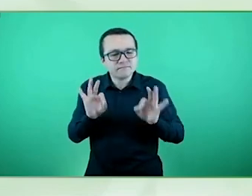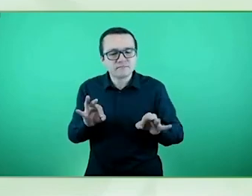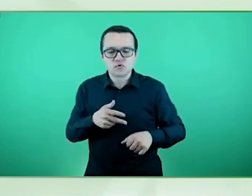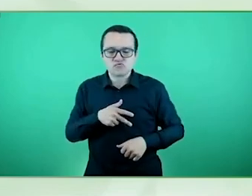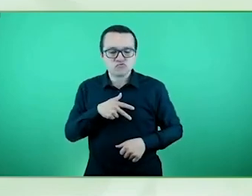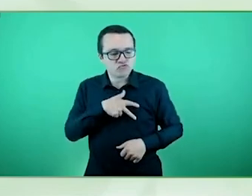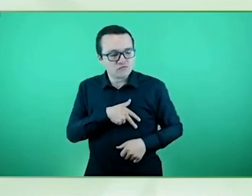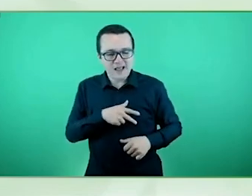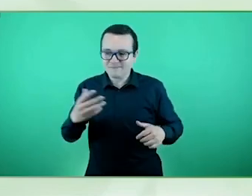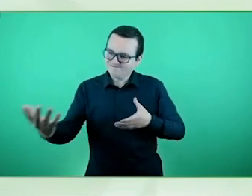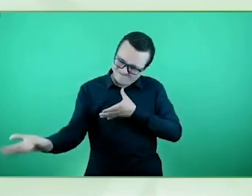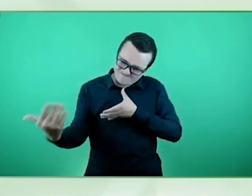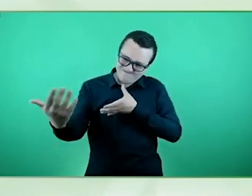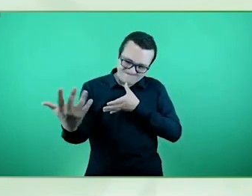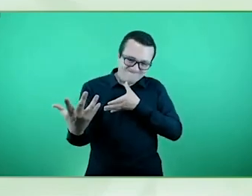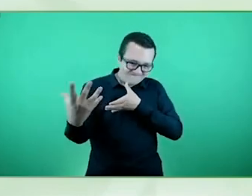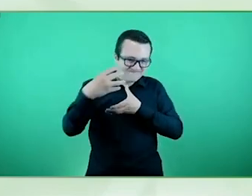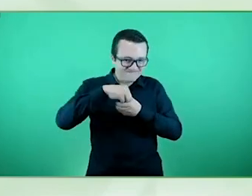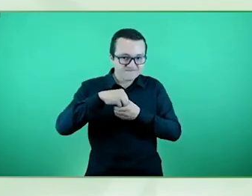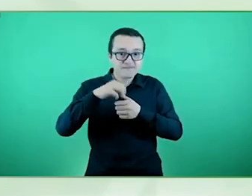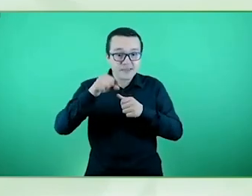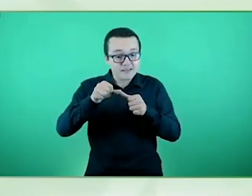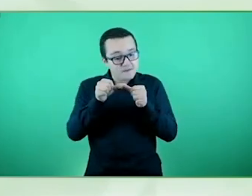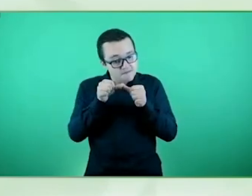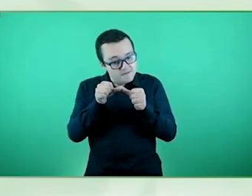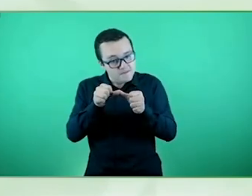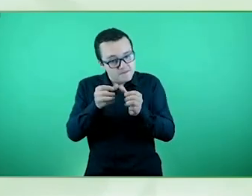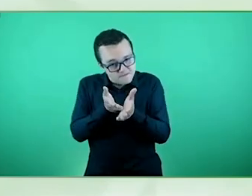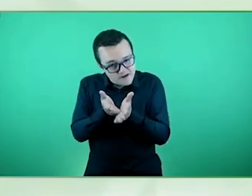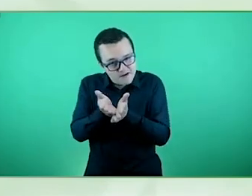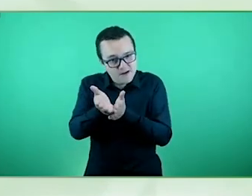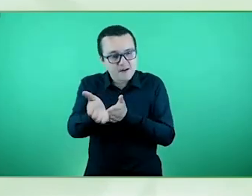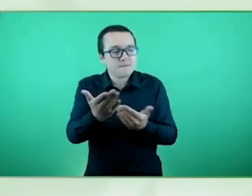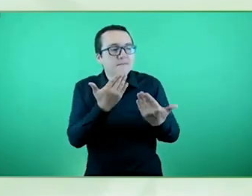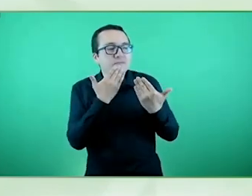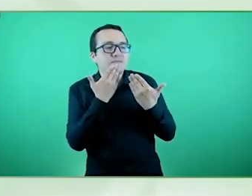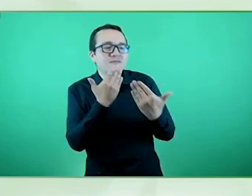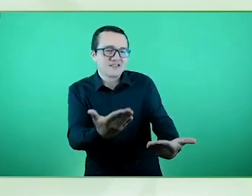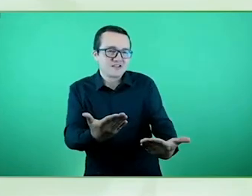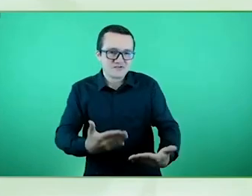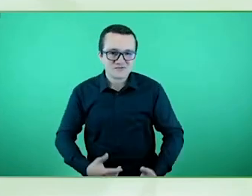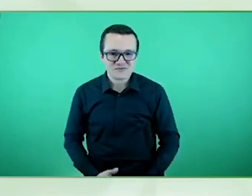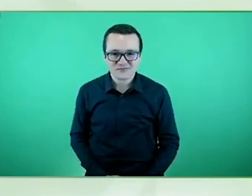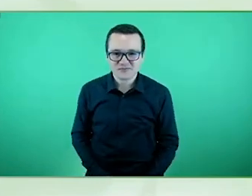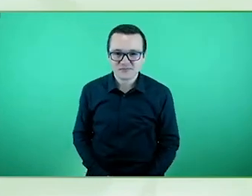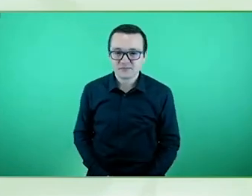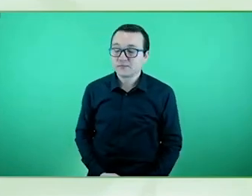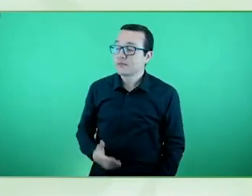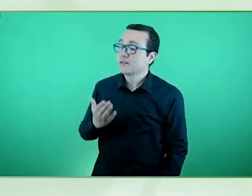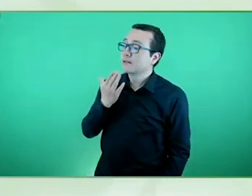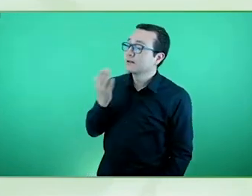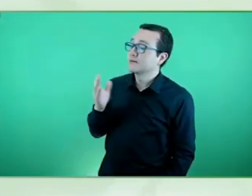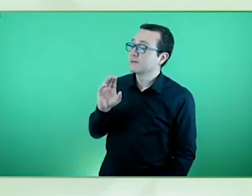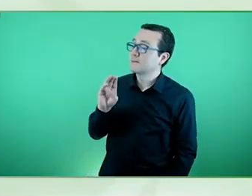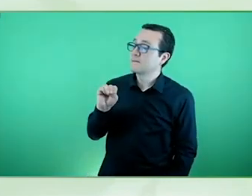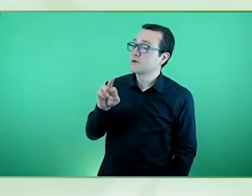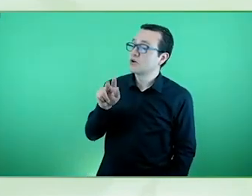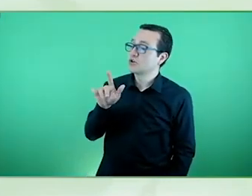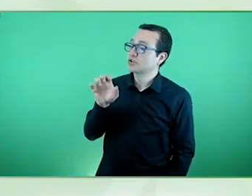sustainable. Thank you so much for that. Thank you. Thank you, Martin. Thank you very much.